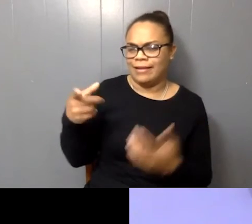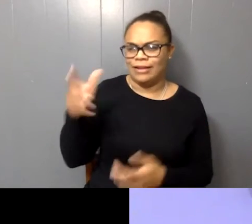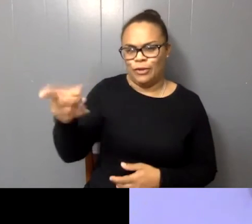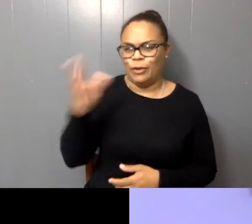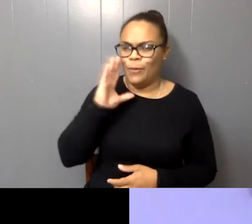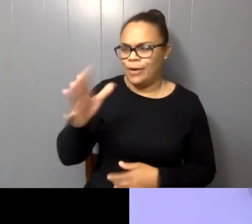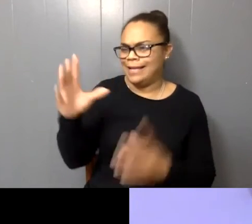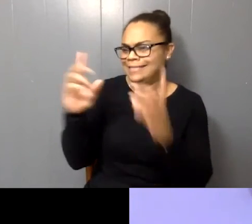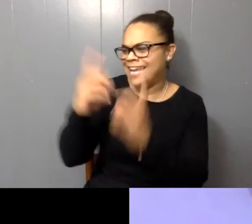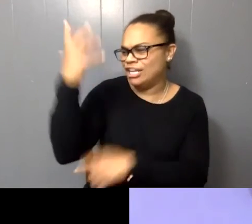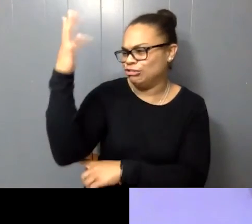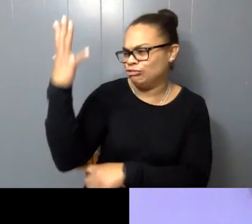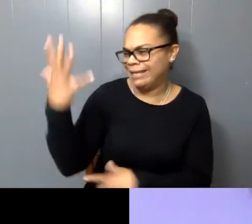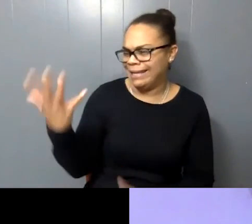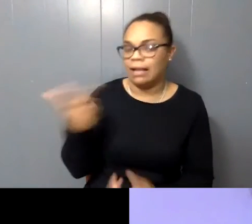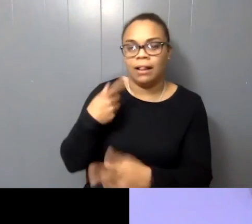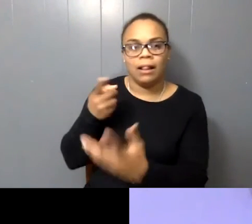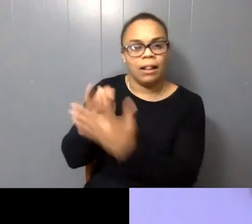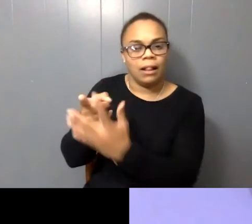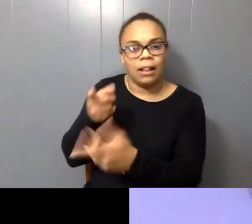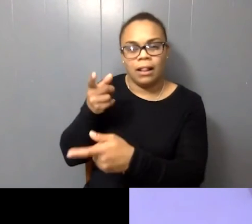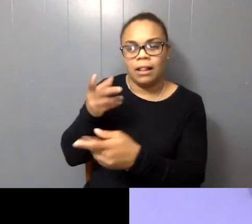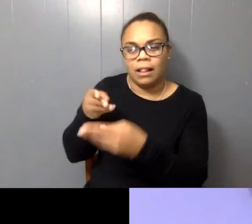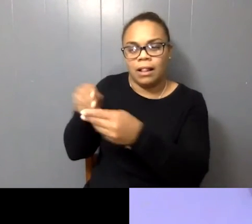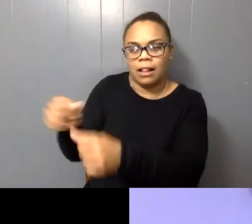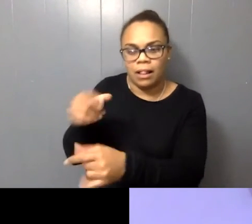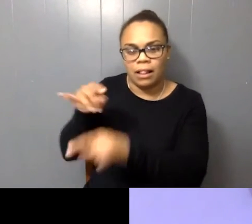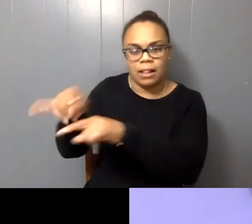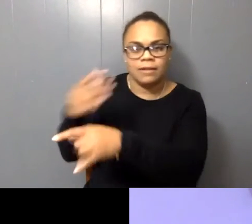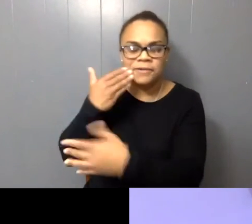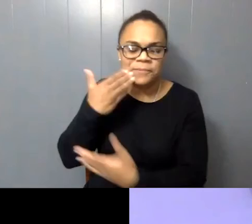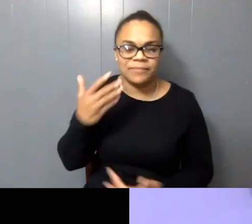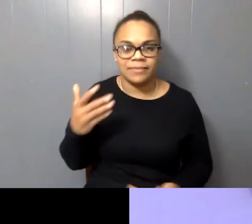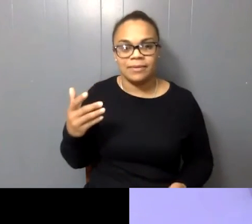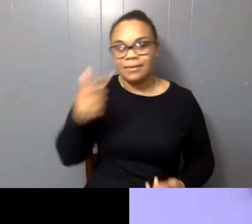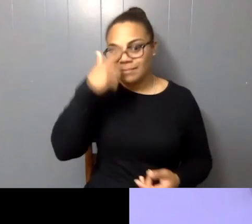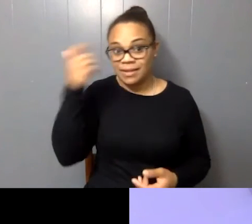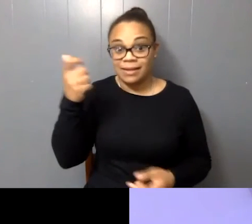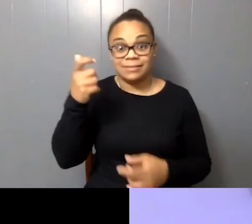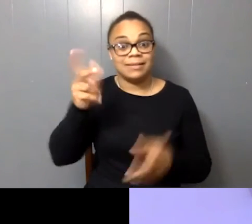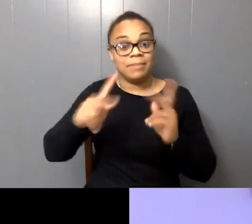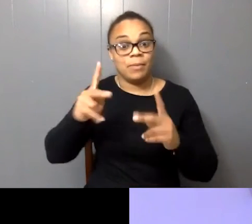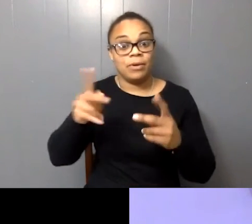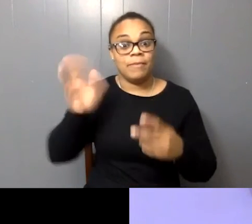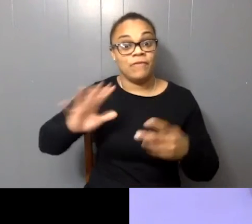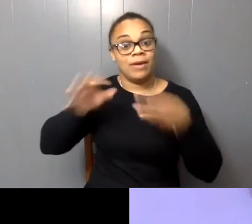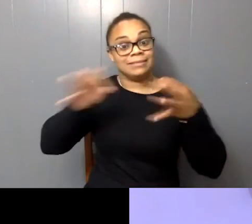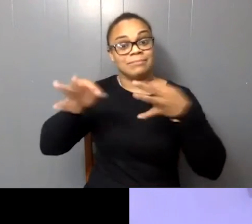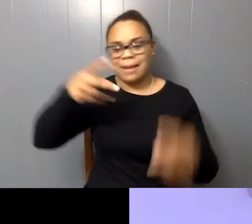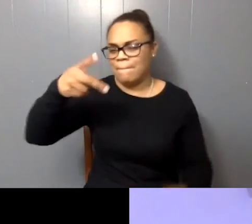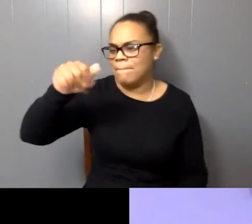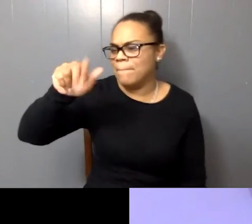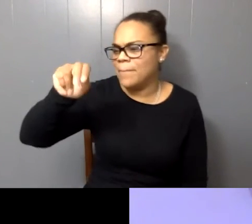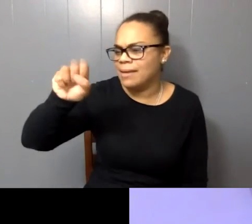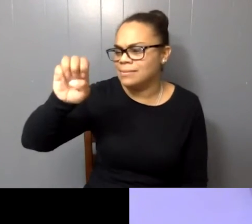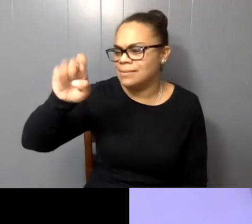about what it was. Because anytime somebody would explain it to me, they were just like, oh, we like everything. And I didn't know what everything was. So I just like made a joke about